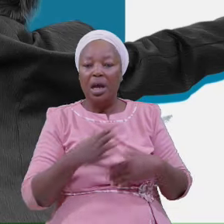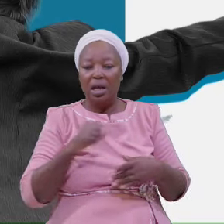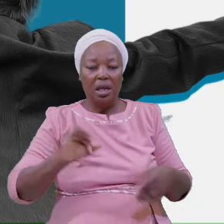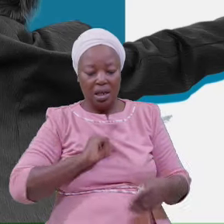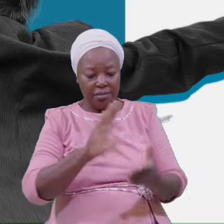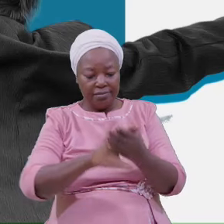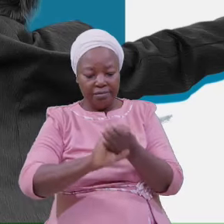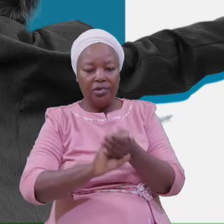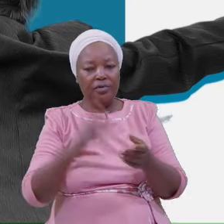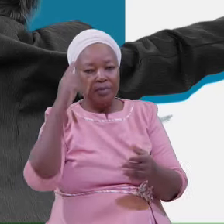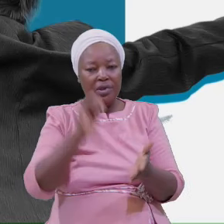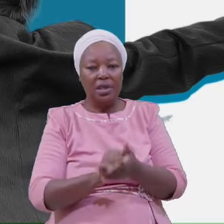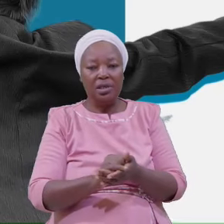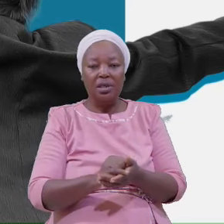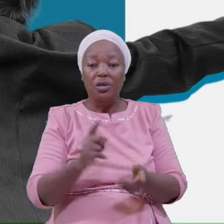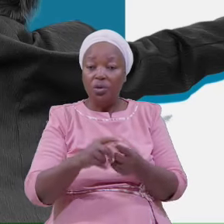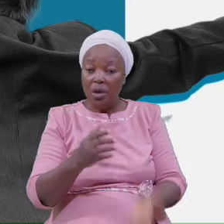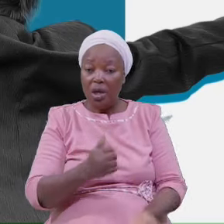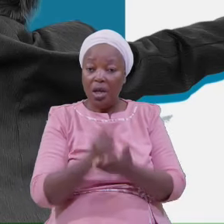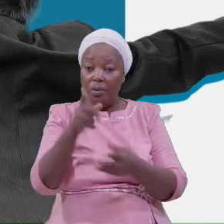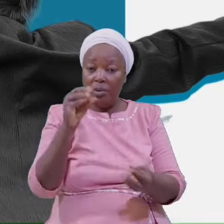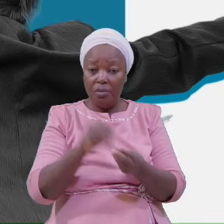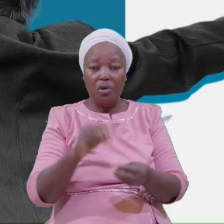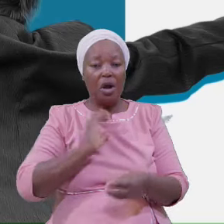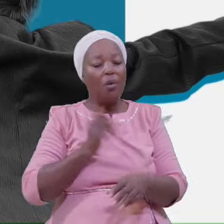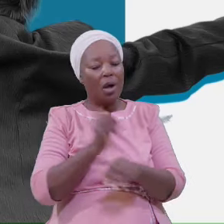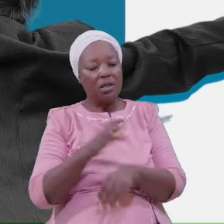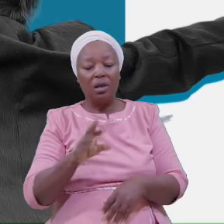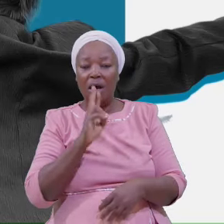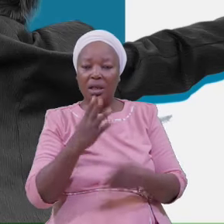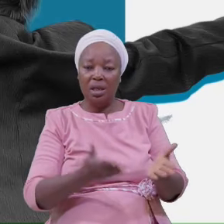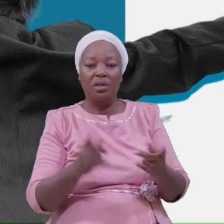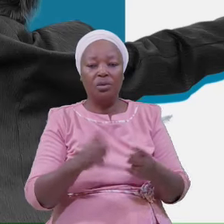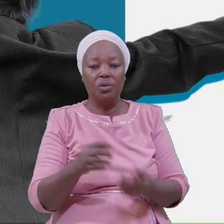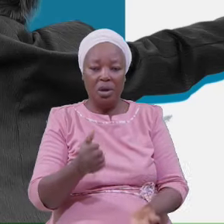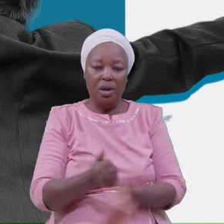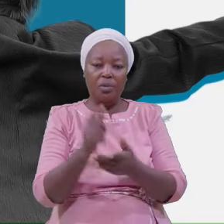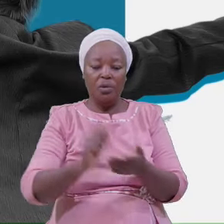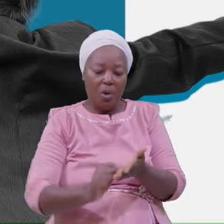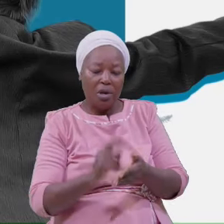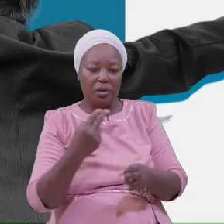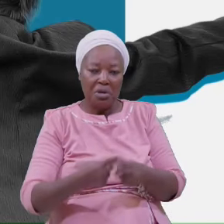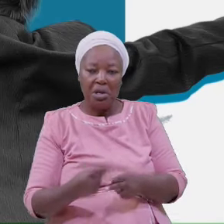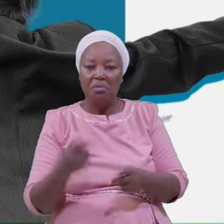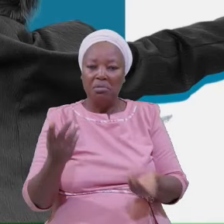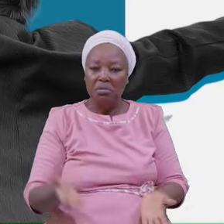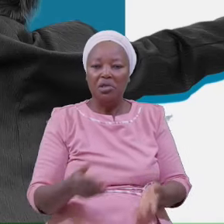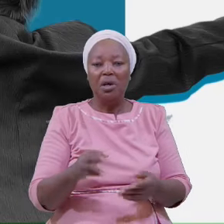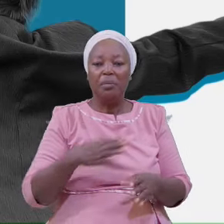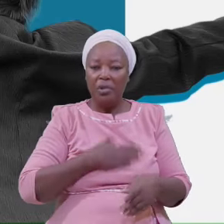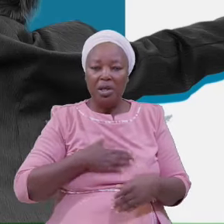further, our counselors are very close to you. They are there right now. Give them the